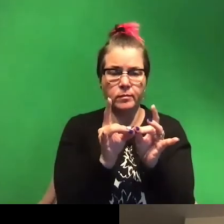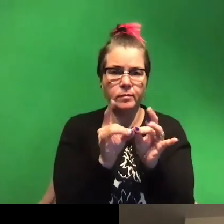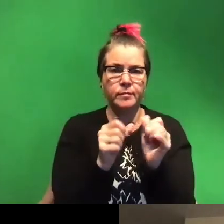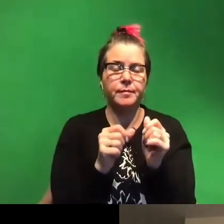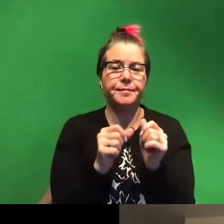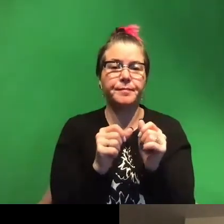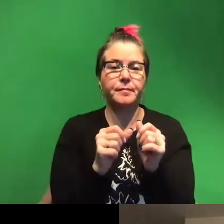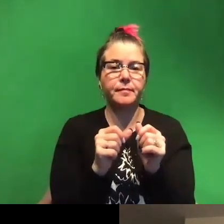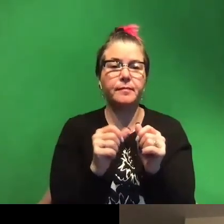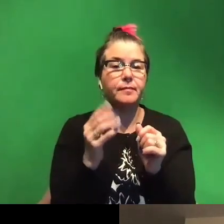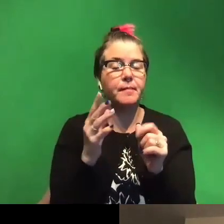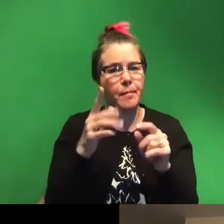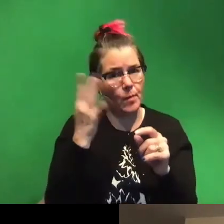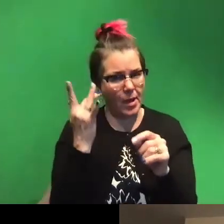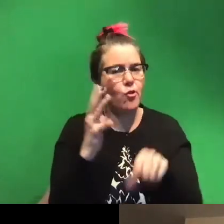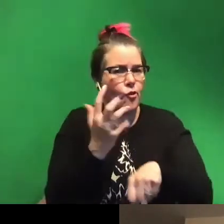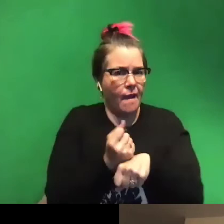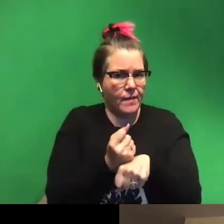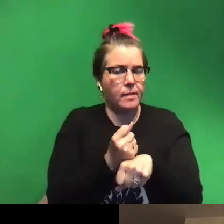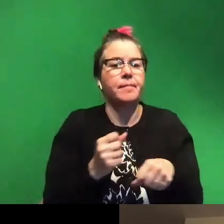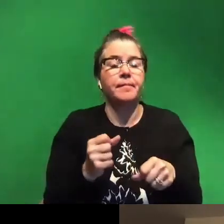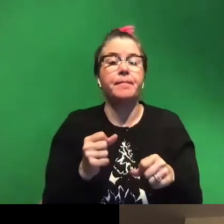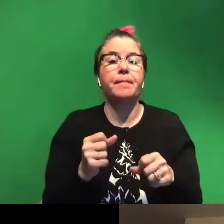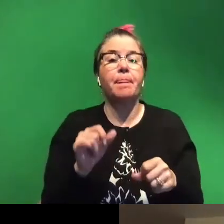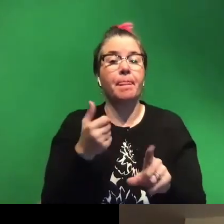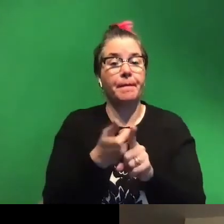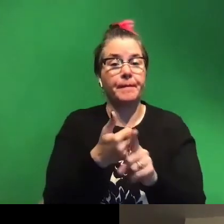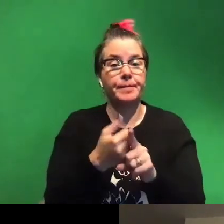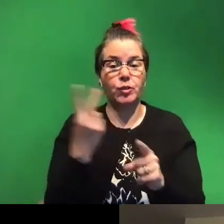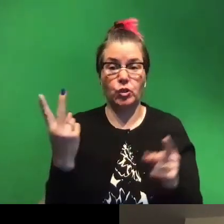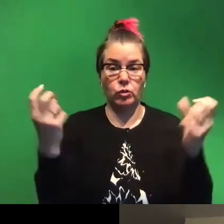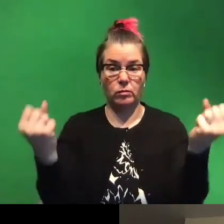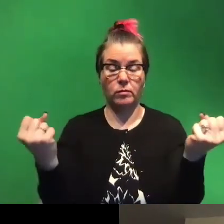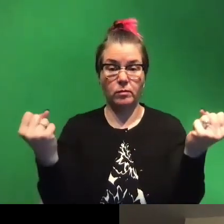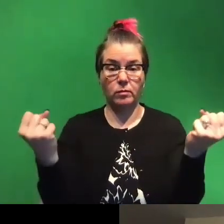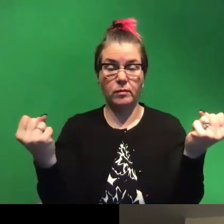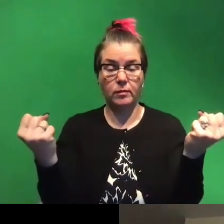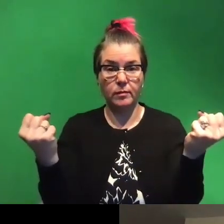That's because of gravity. And then if you have two of these